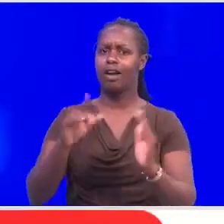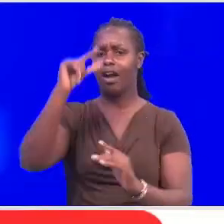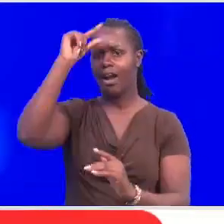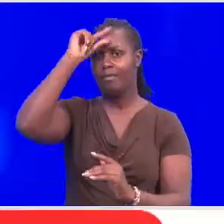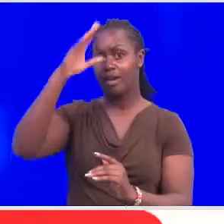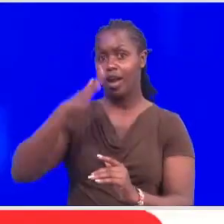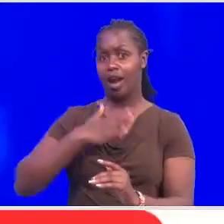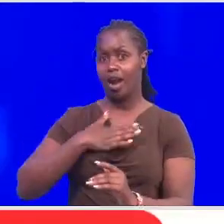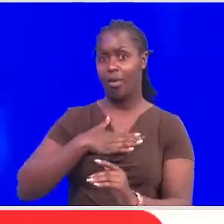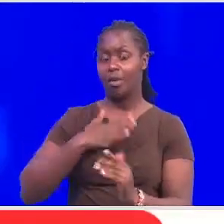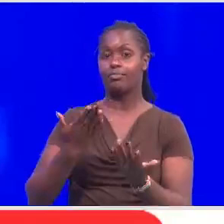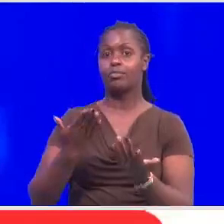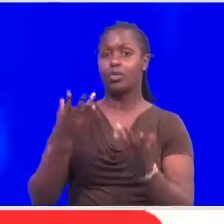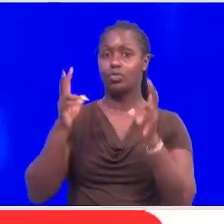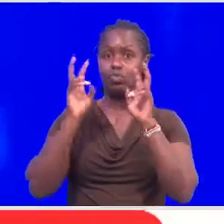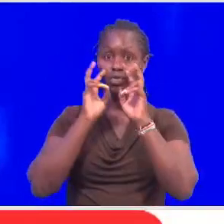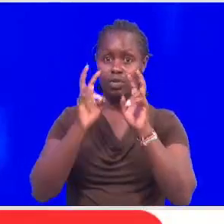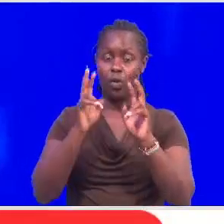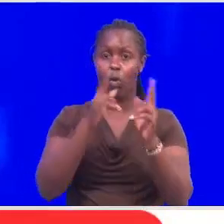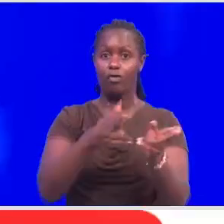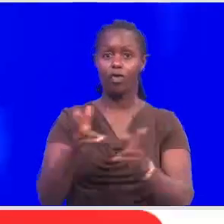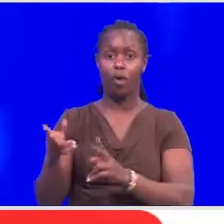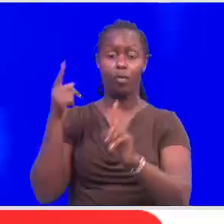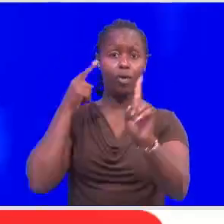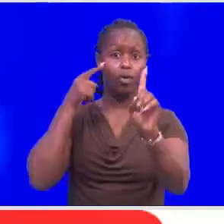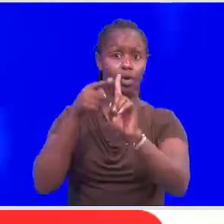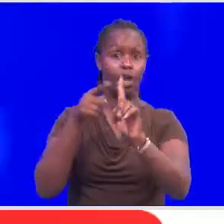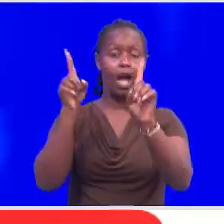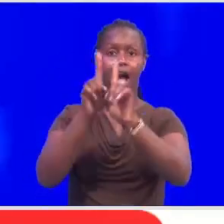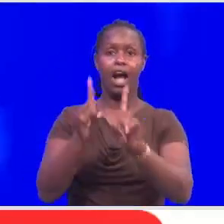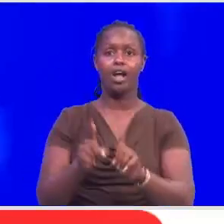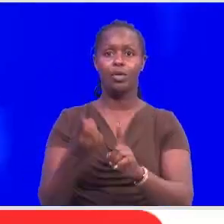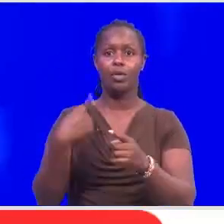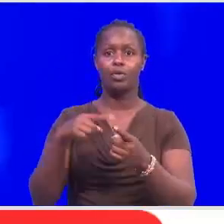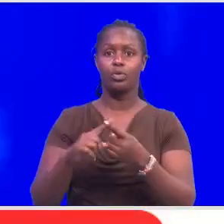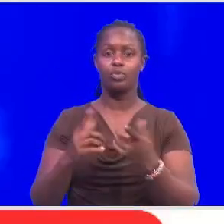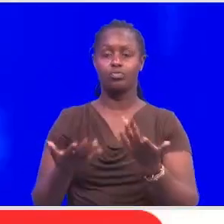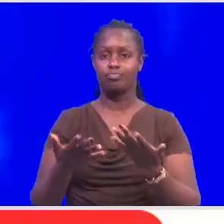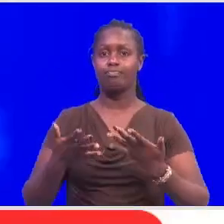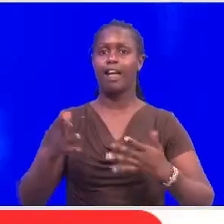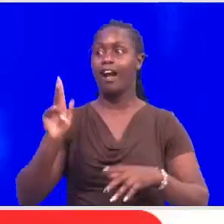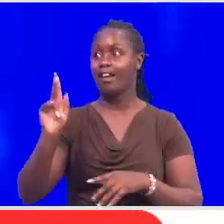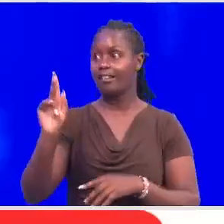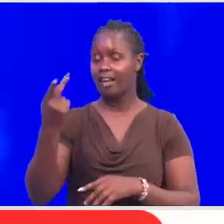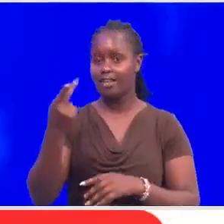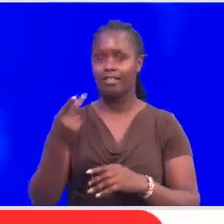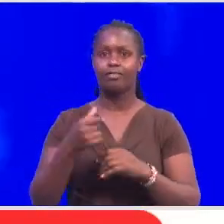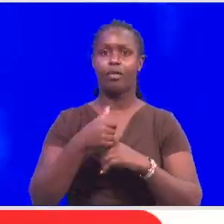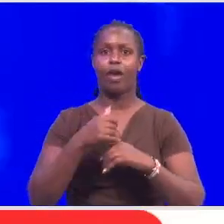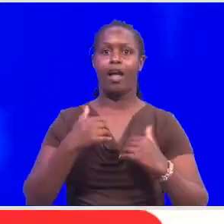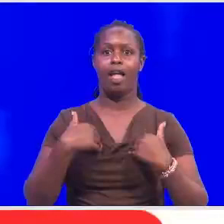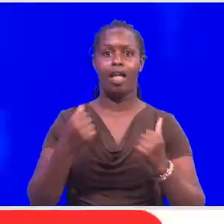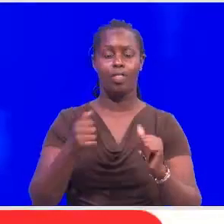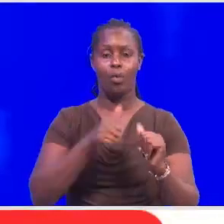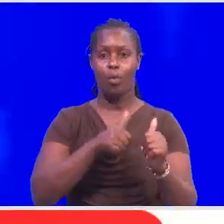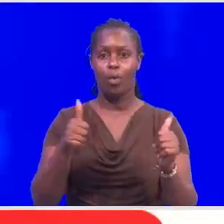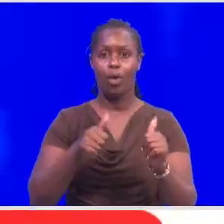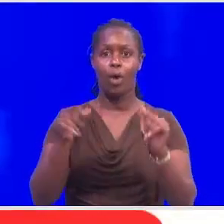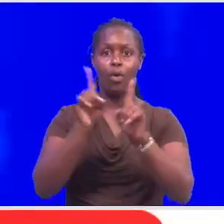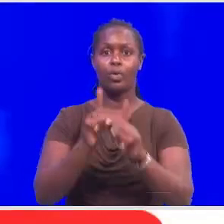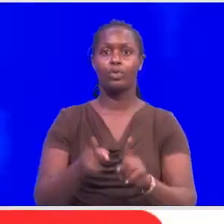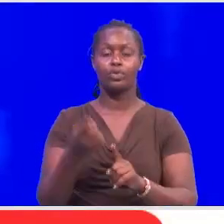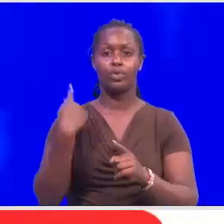things from the view of common good and well-being of the people of Kenya, we also ourselves within our own